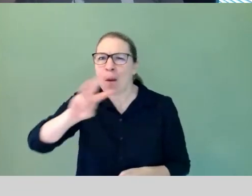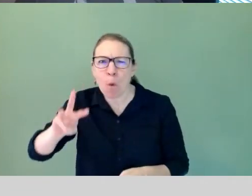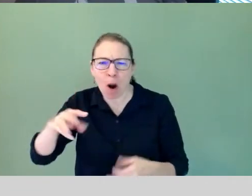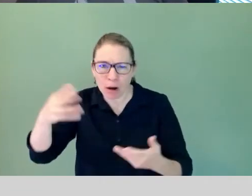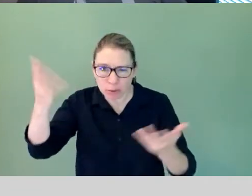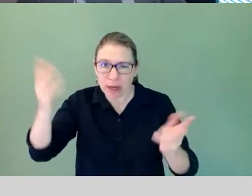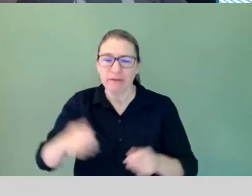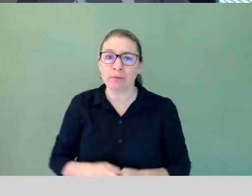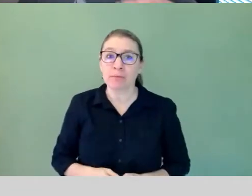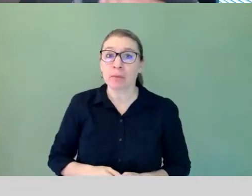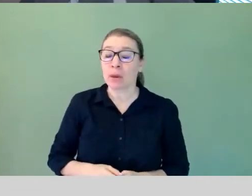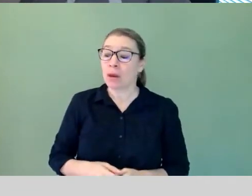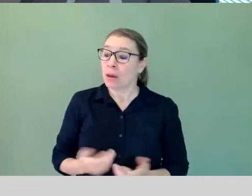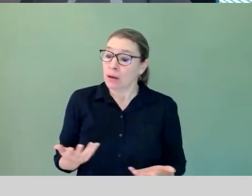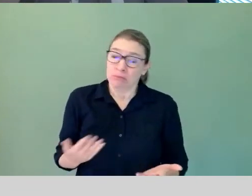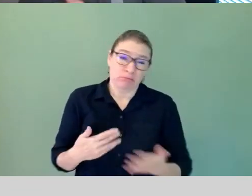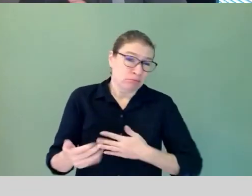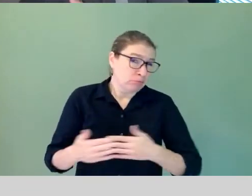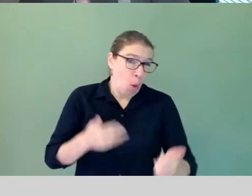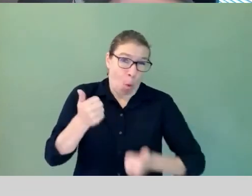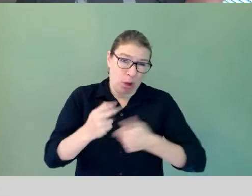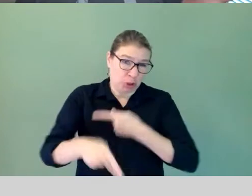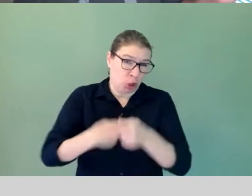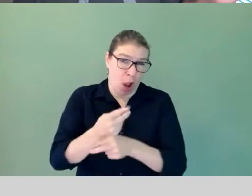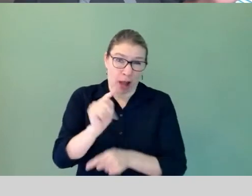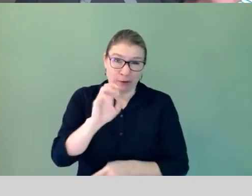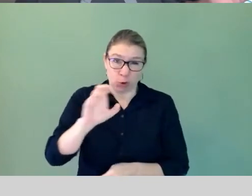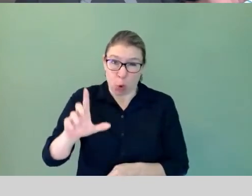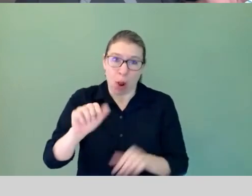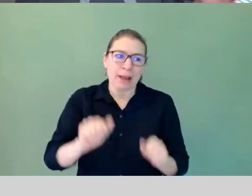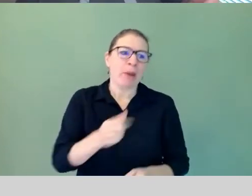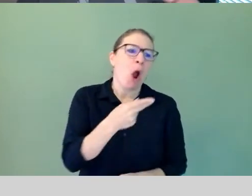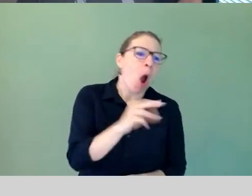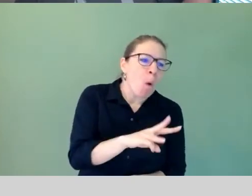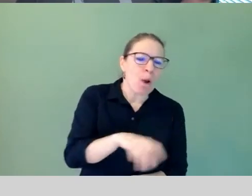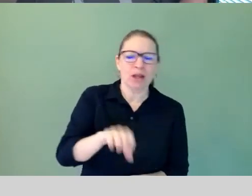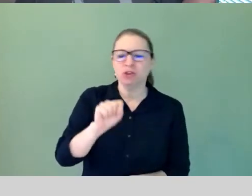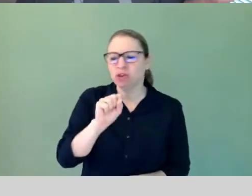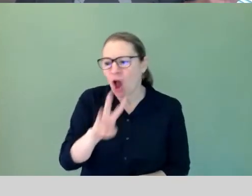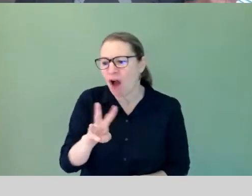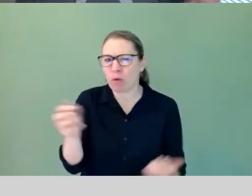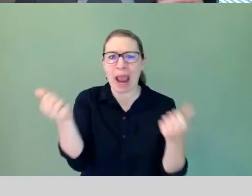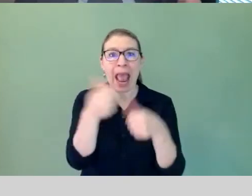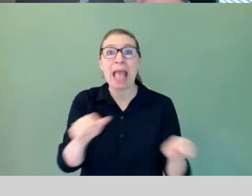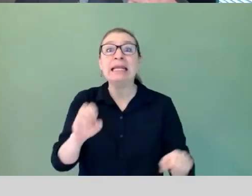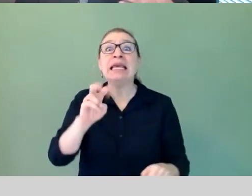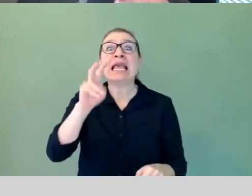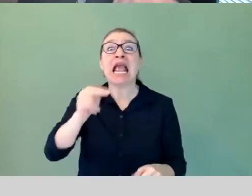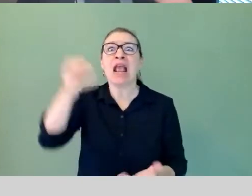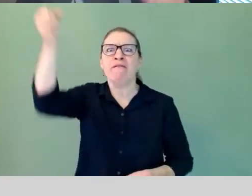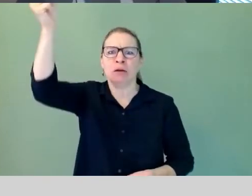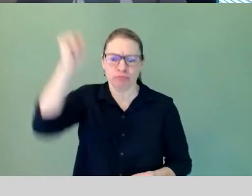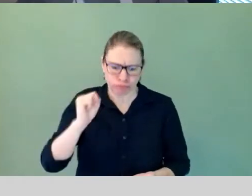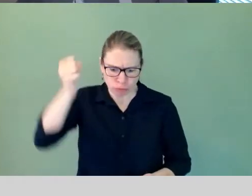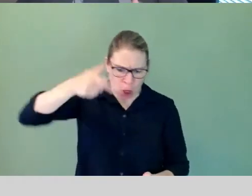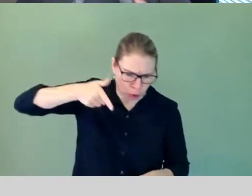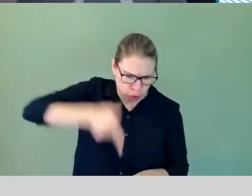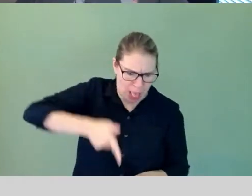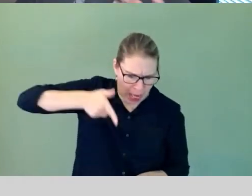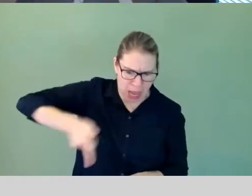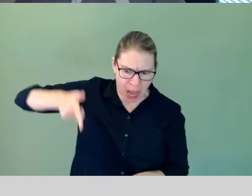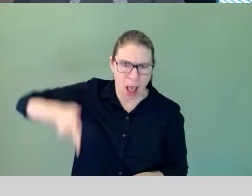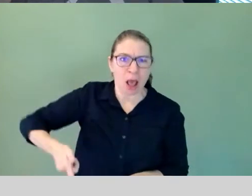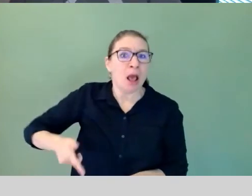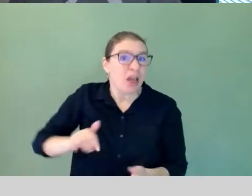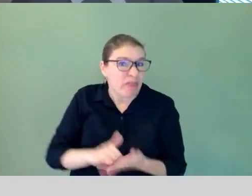These tools can be hardware, they can be software, it can be anything and everything in between. It can be a power drill. You know, that is still technically technical writing because